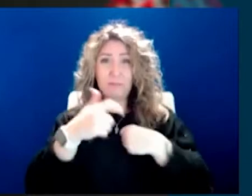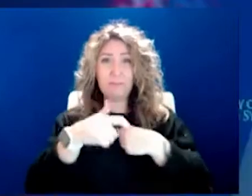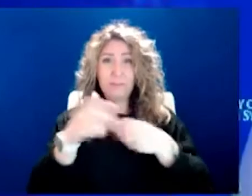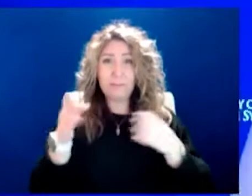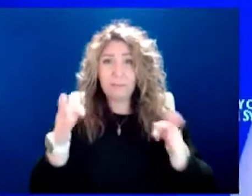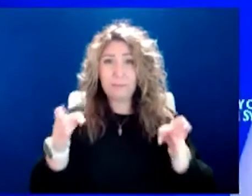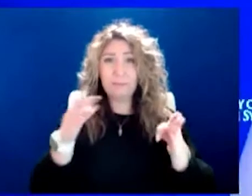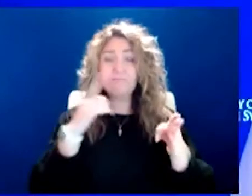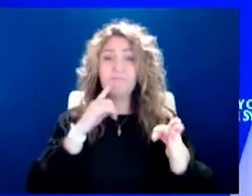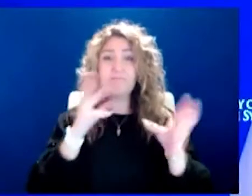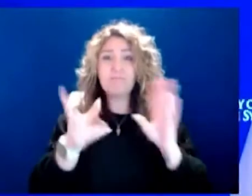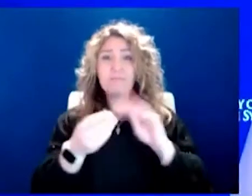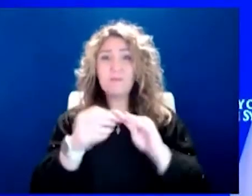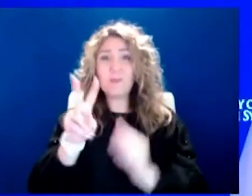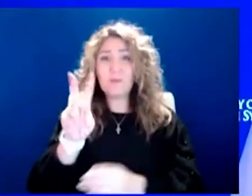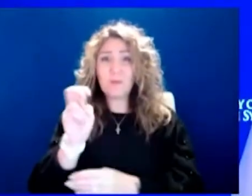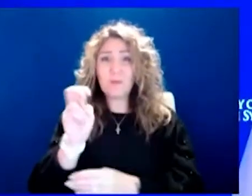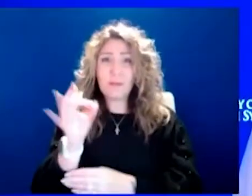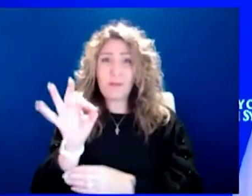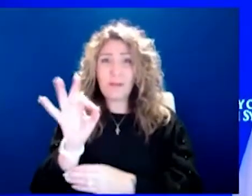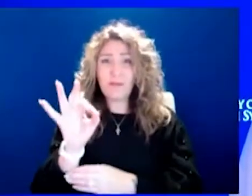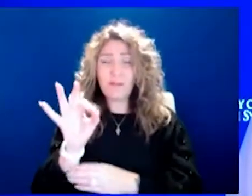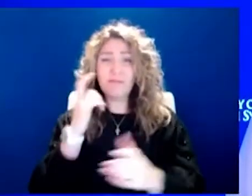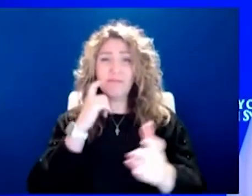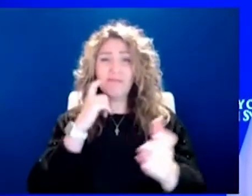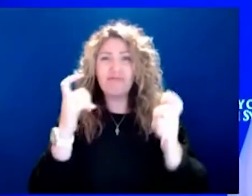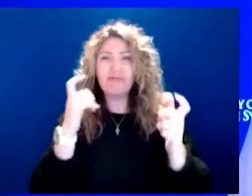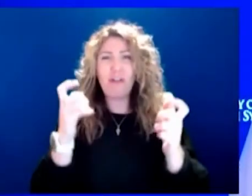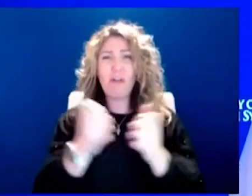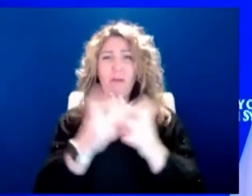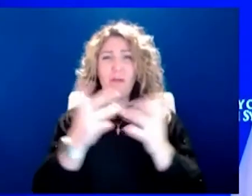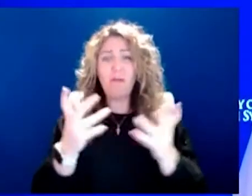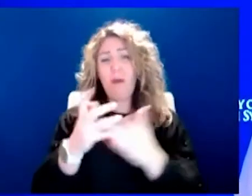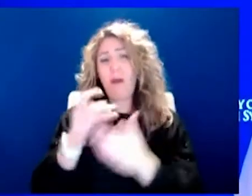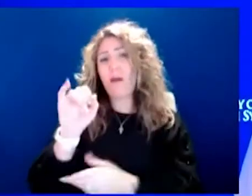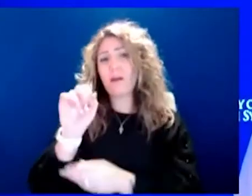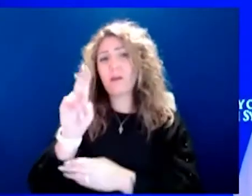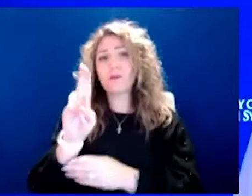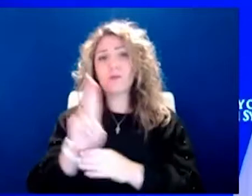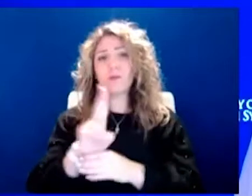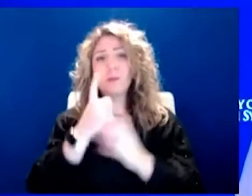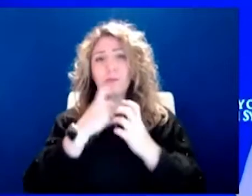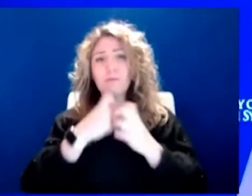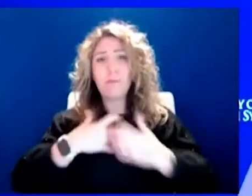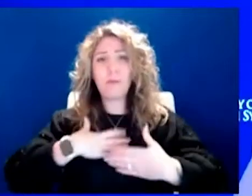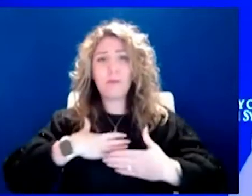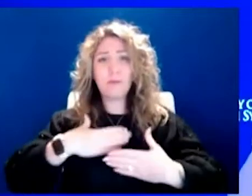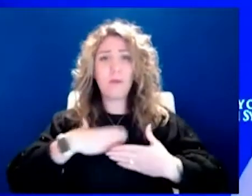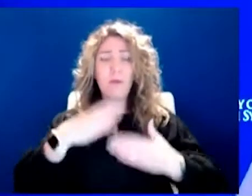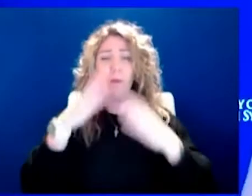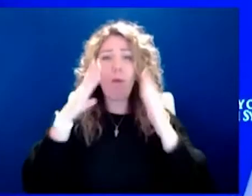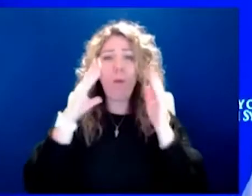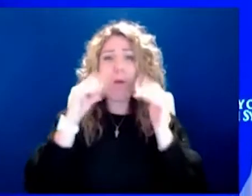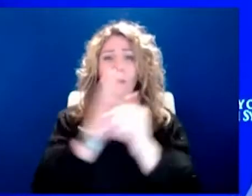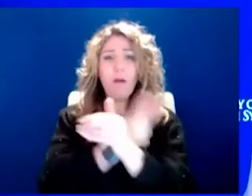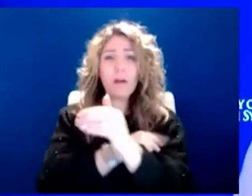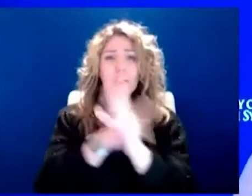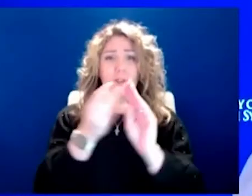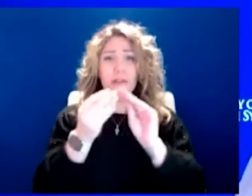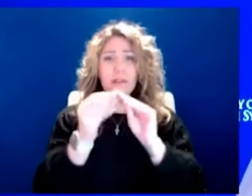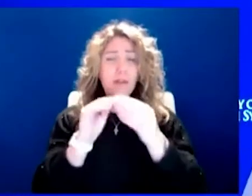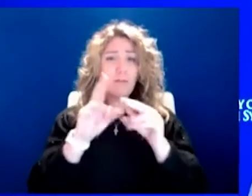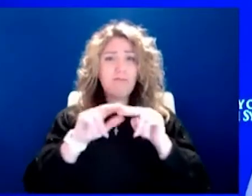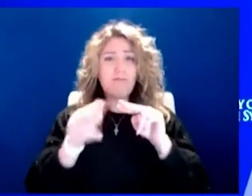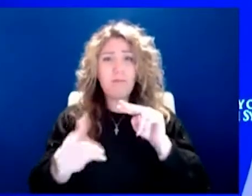proportion in the ICU that remain on the ventilator. Really hoping those hospitalized numbers go down. I'll be certainly happy when we start